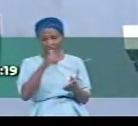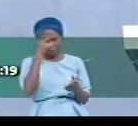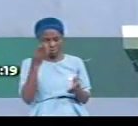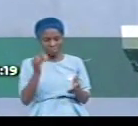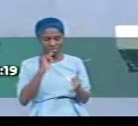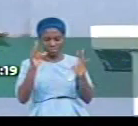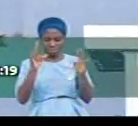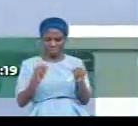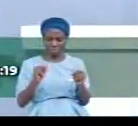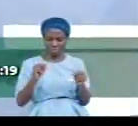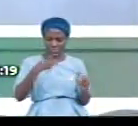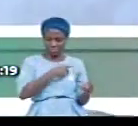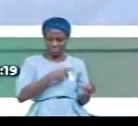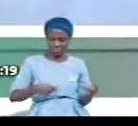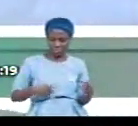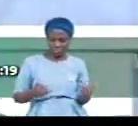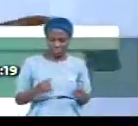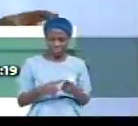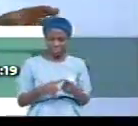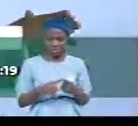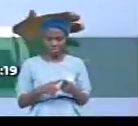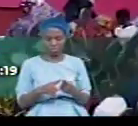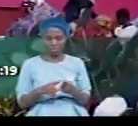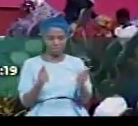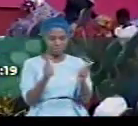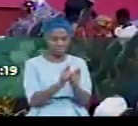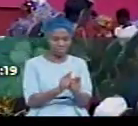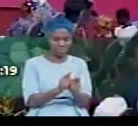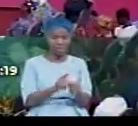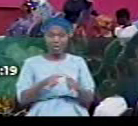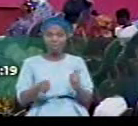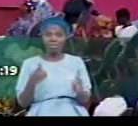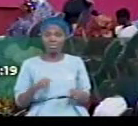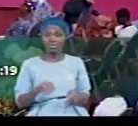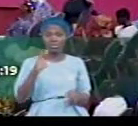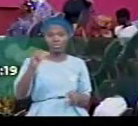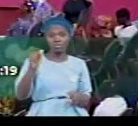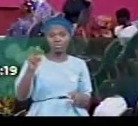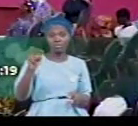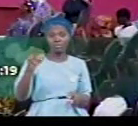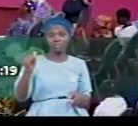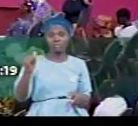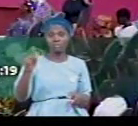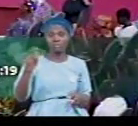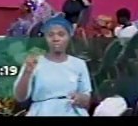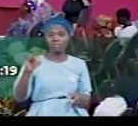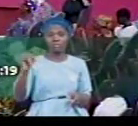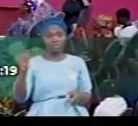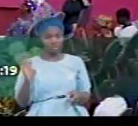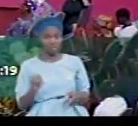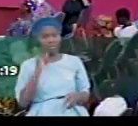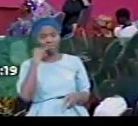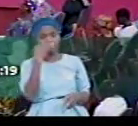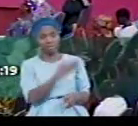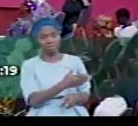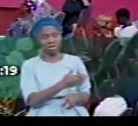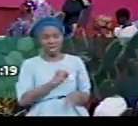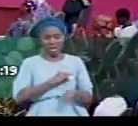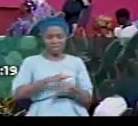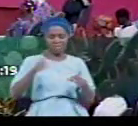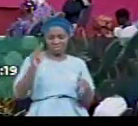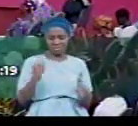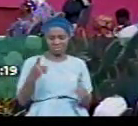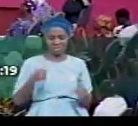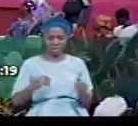there. I don't need the same power that Moses had, because we're not crossing the Red